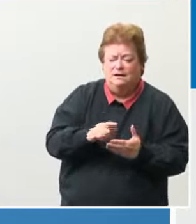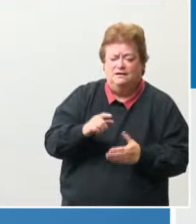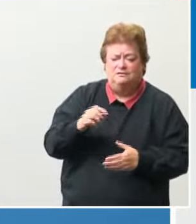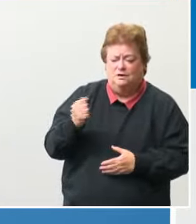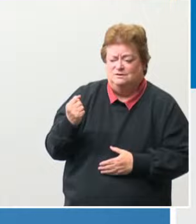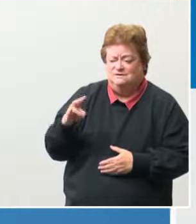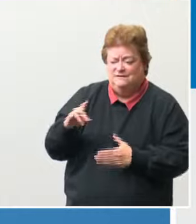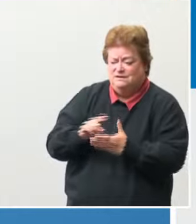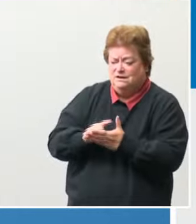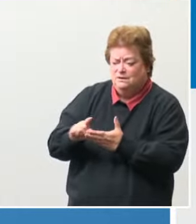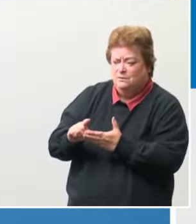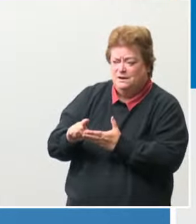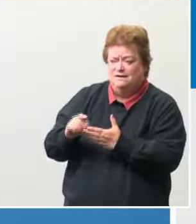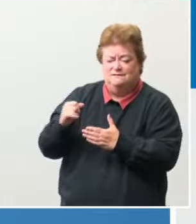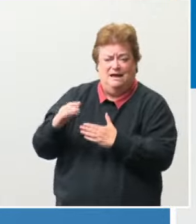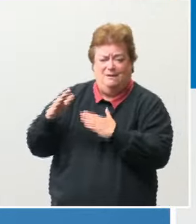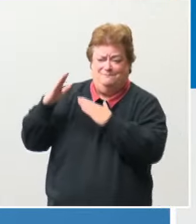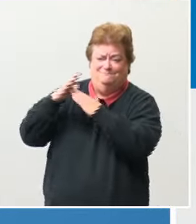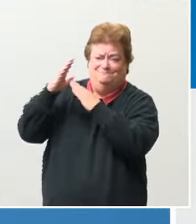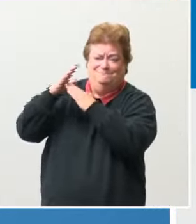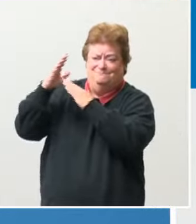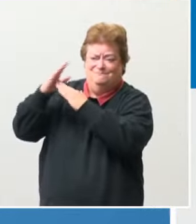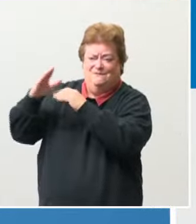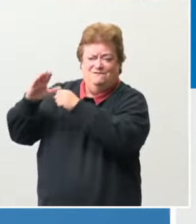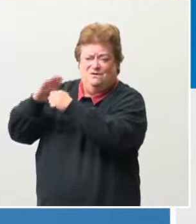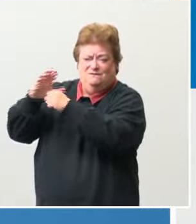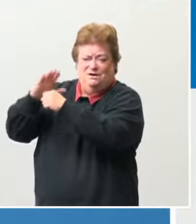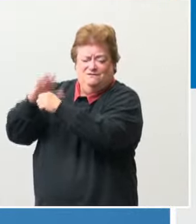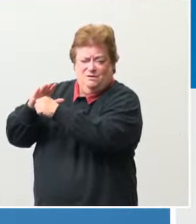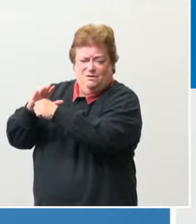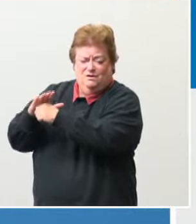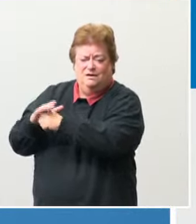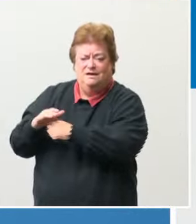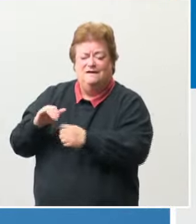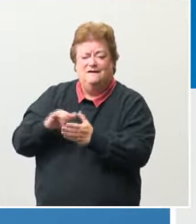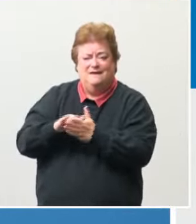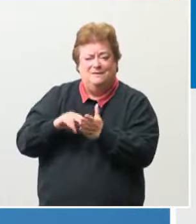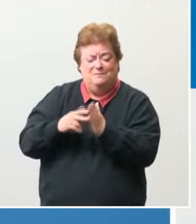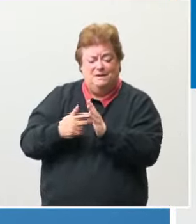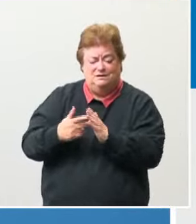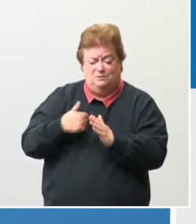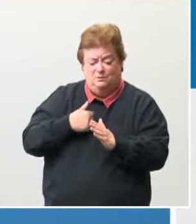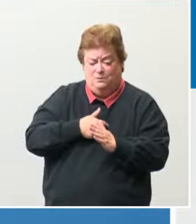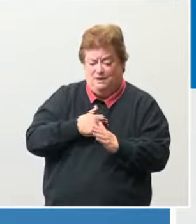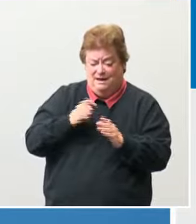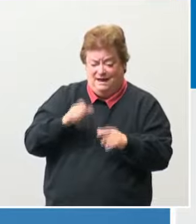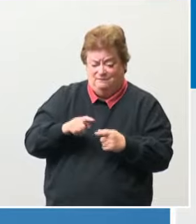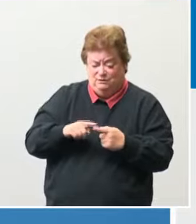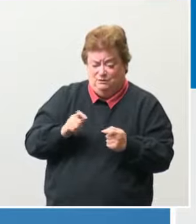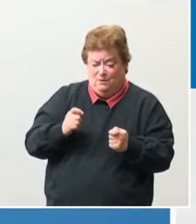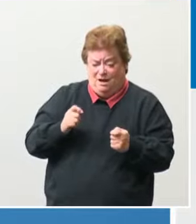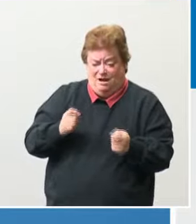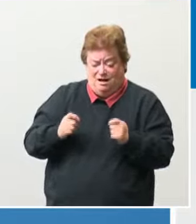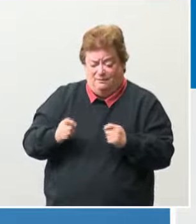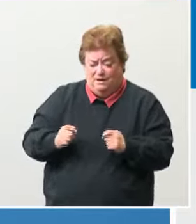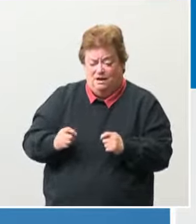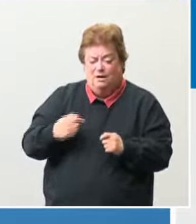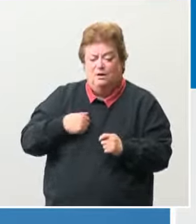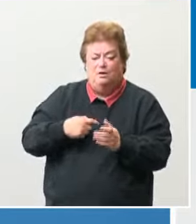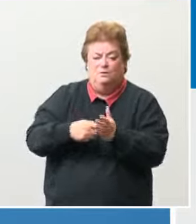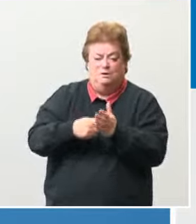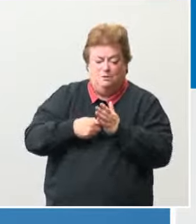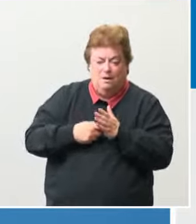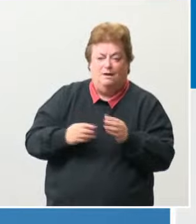which have been at peak, not 8 to 10 weeks. And so that means in order to accommodate this, we're requiring now even